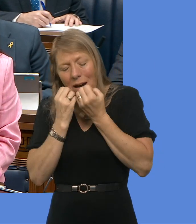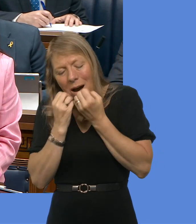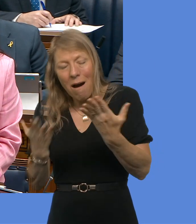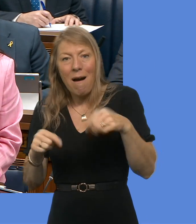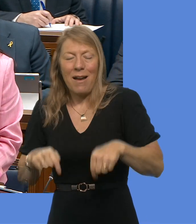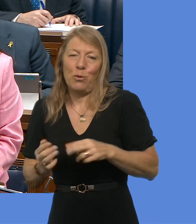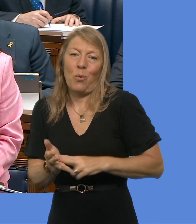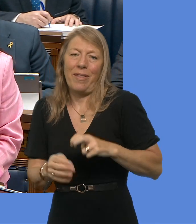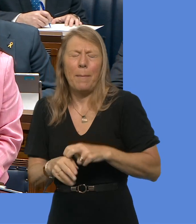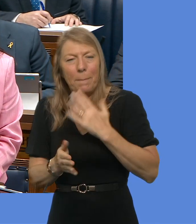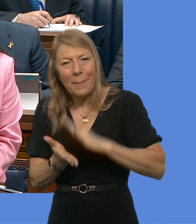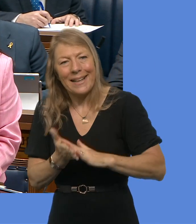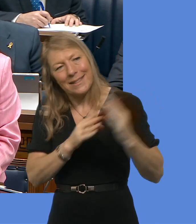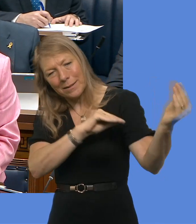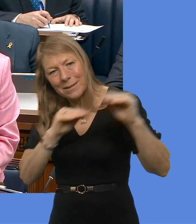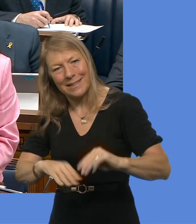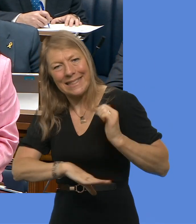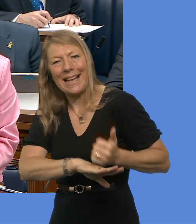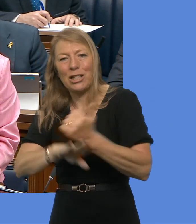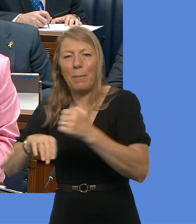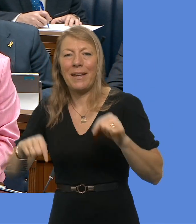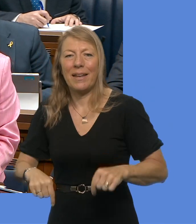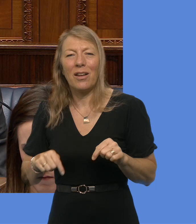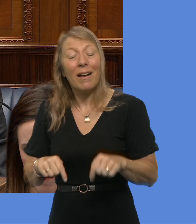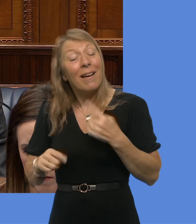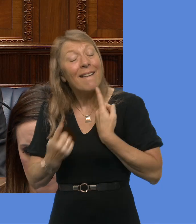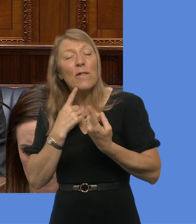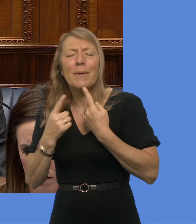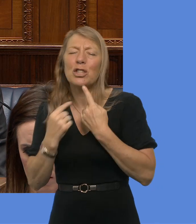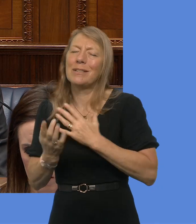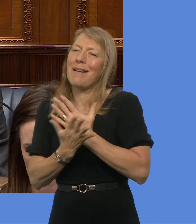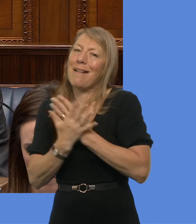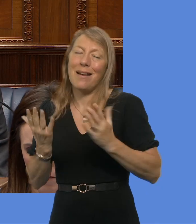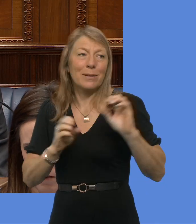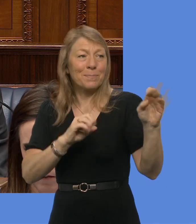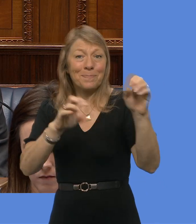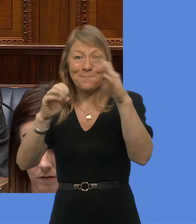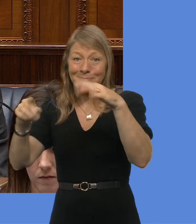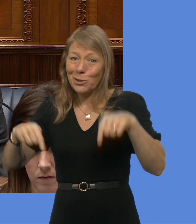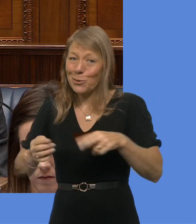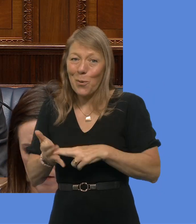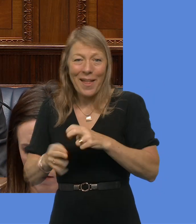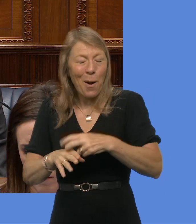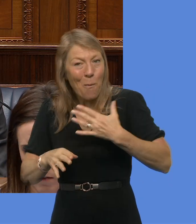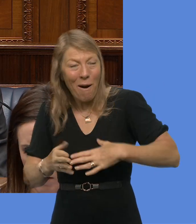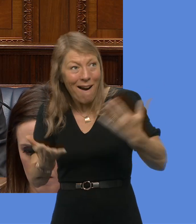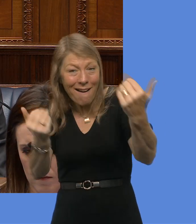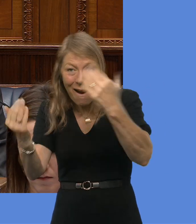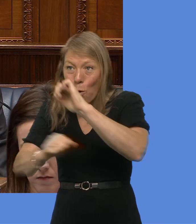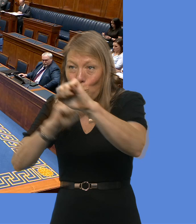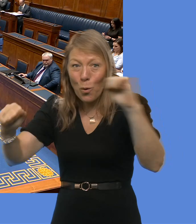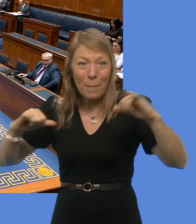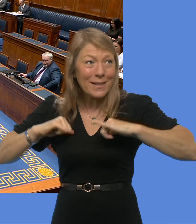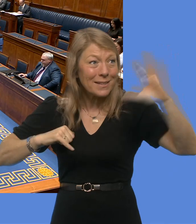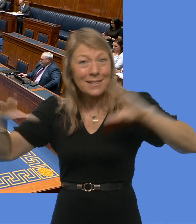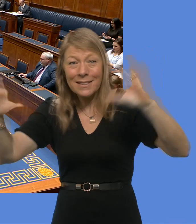very clearly put out there to the international community, that Northern Ireland is open for business, and we're here to discuss that with you. William